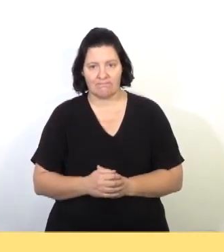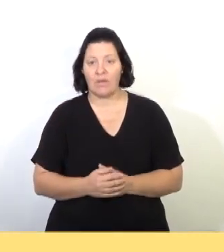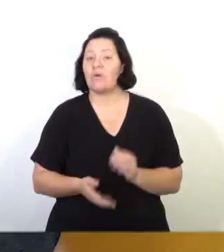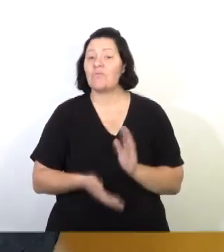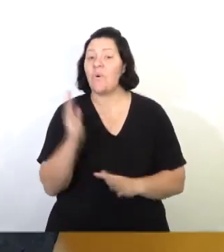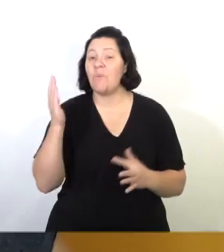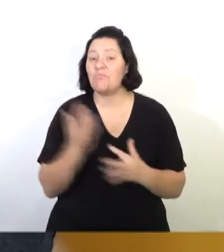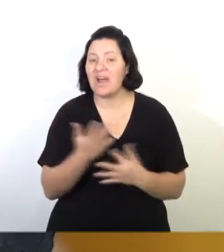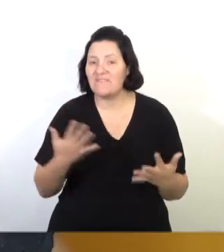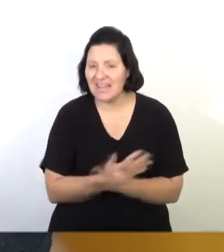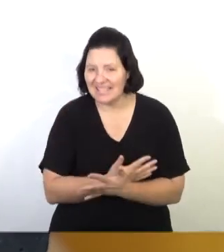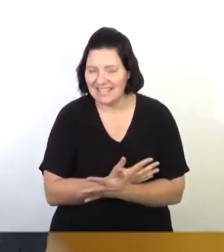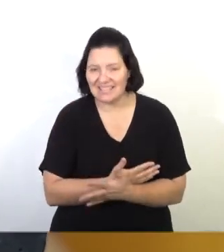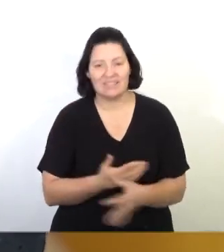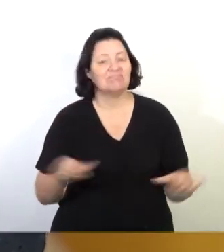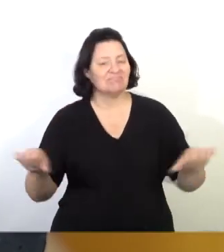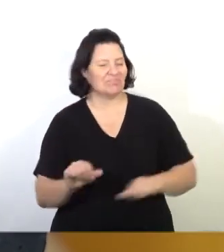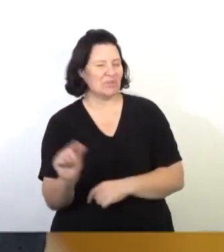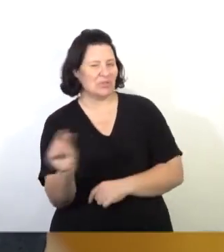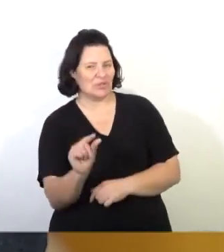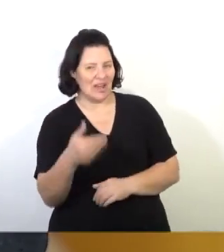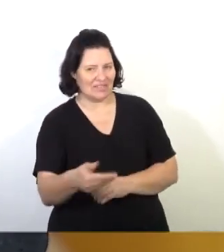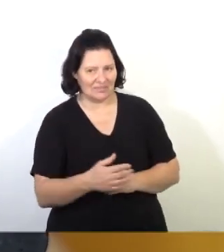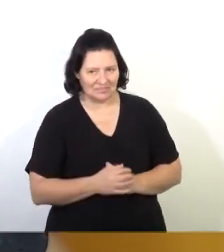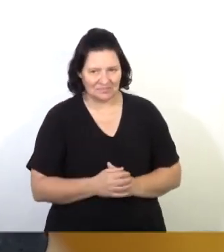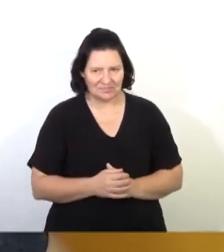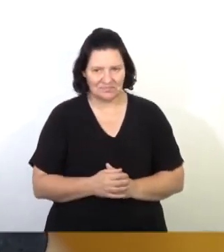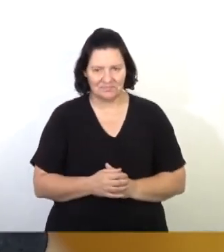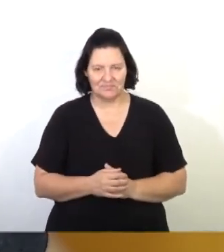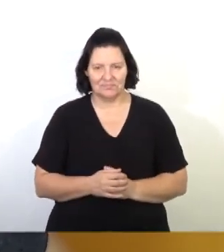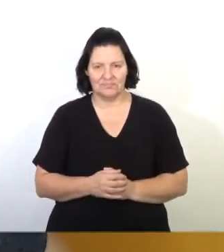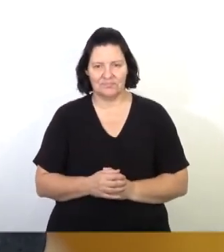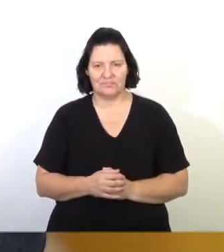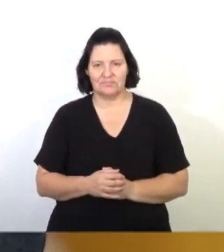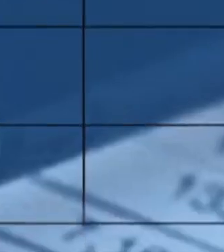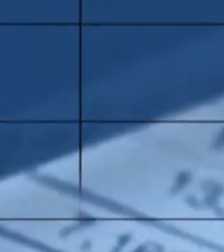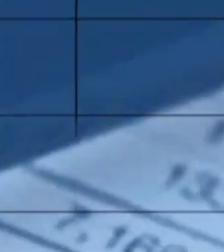learners, we're going to go again for another quick ad break, and I'm going to see you after this short break.